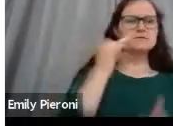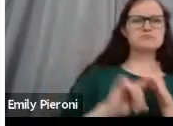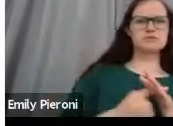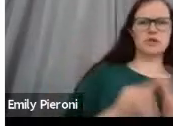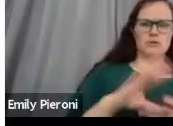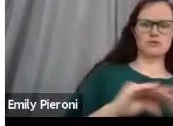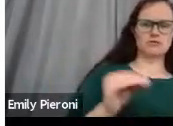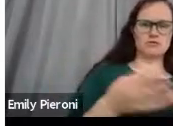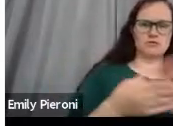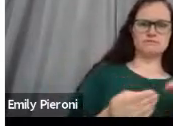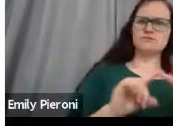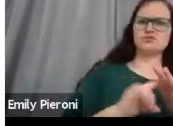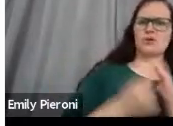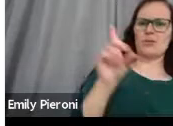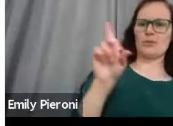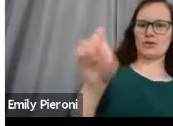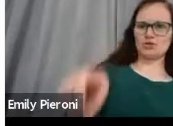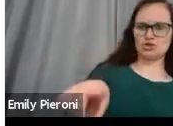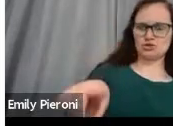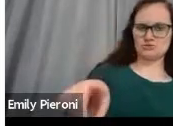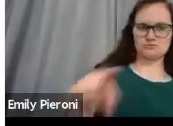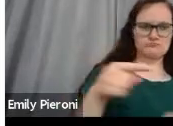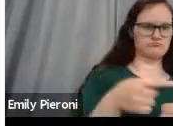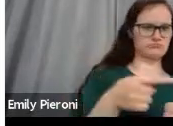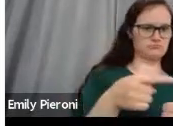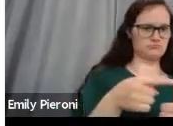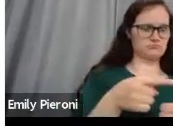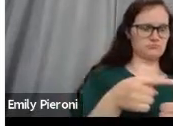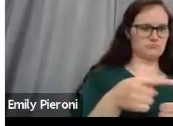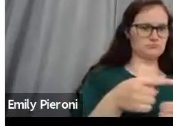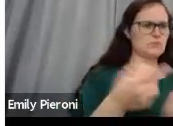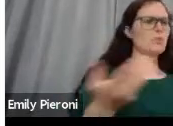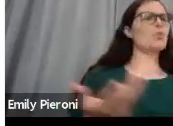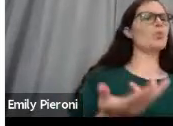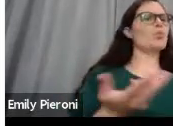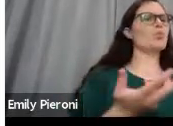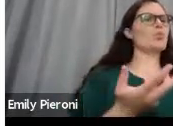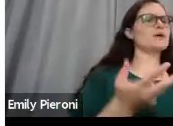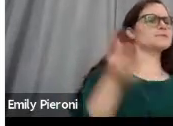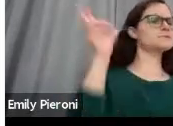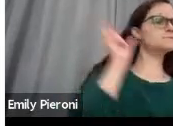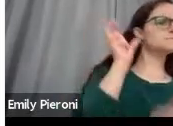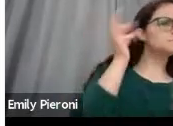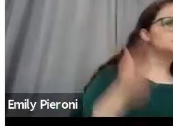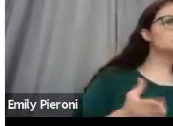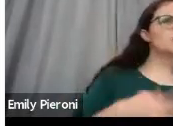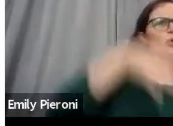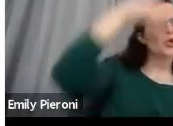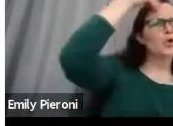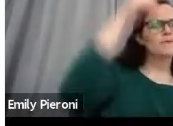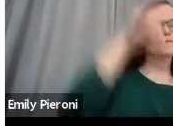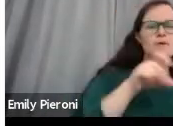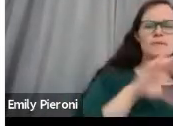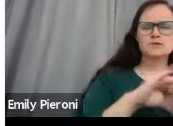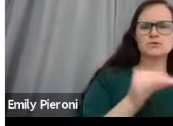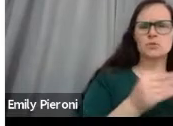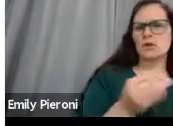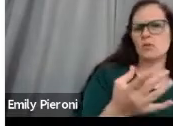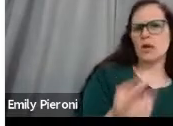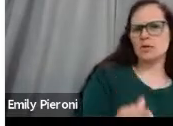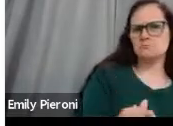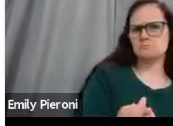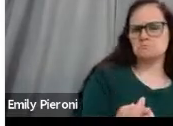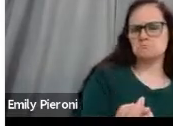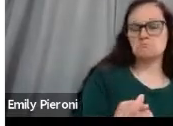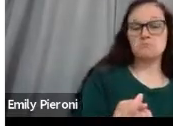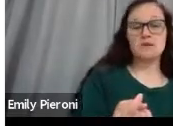with a question. When you set up your story, what is your audience going to learn from your story? And then you're going to end